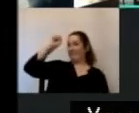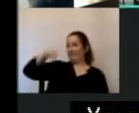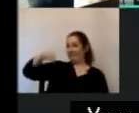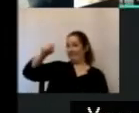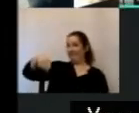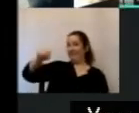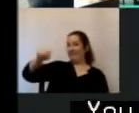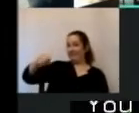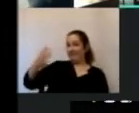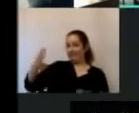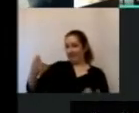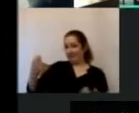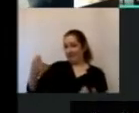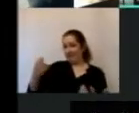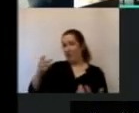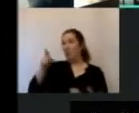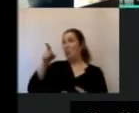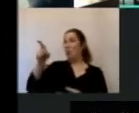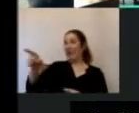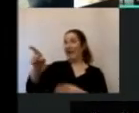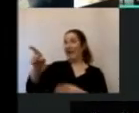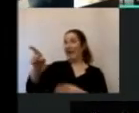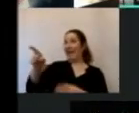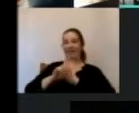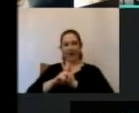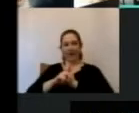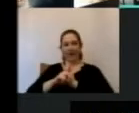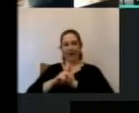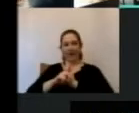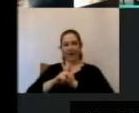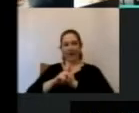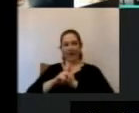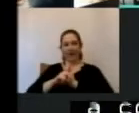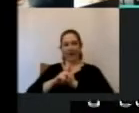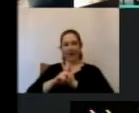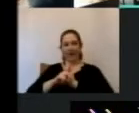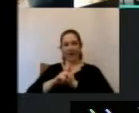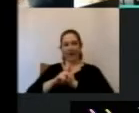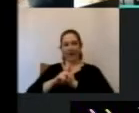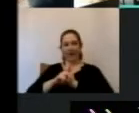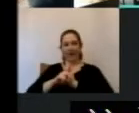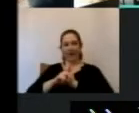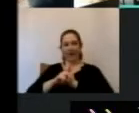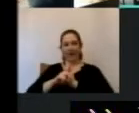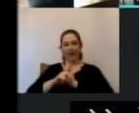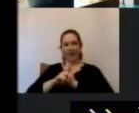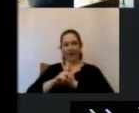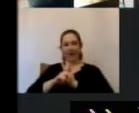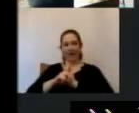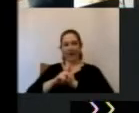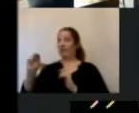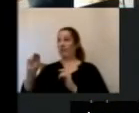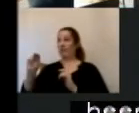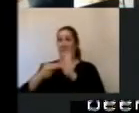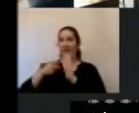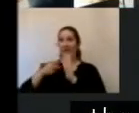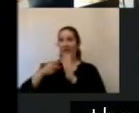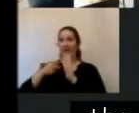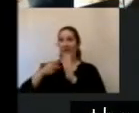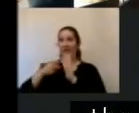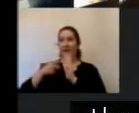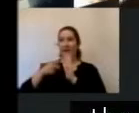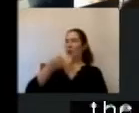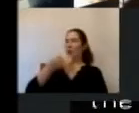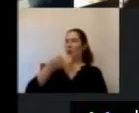So I also wanted to, as a result of the good work that the commissioner has done, I was speaking